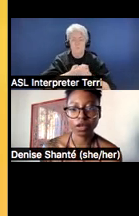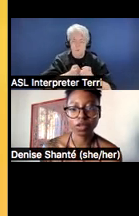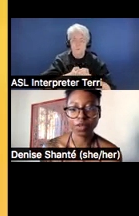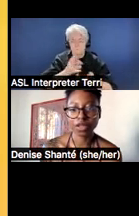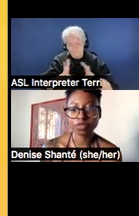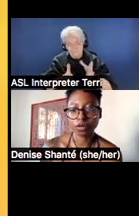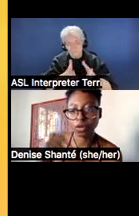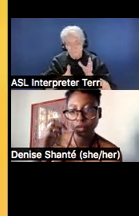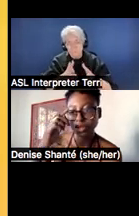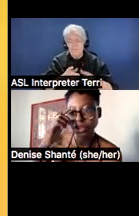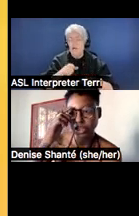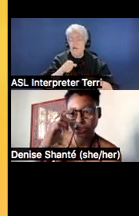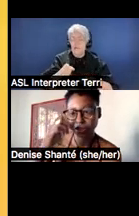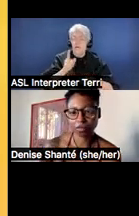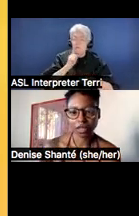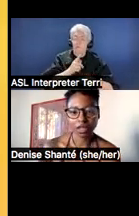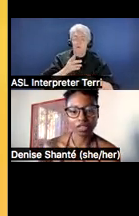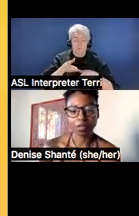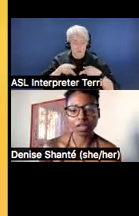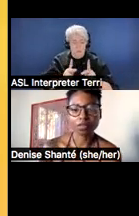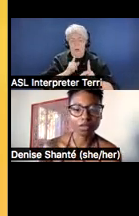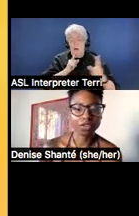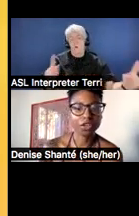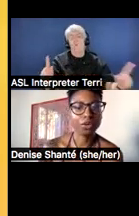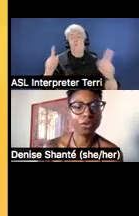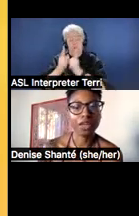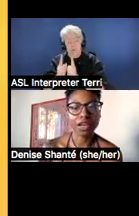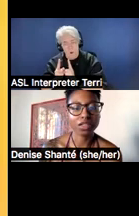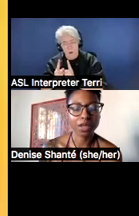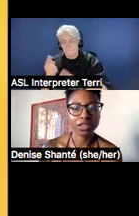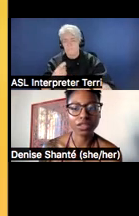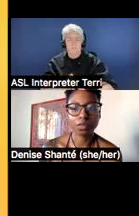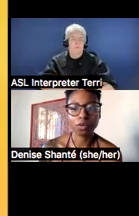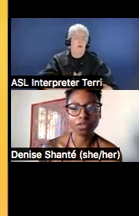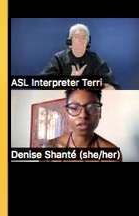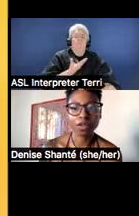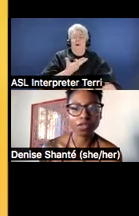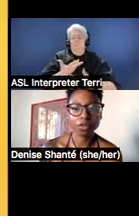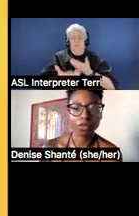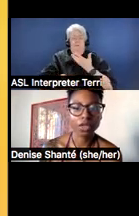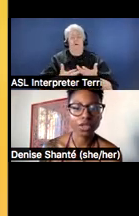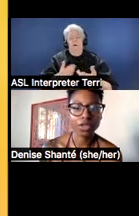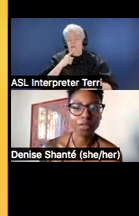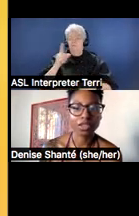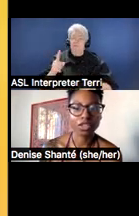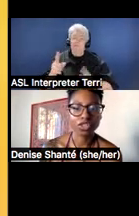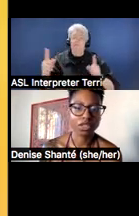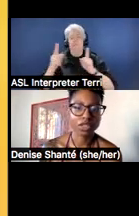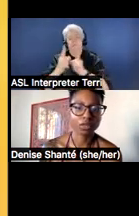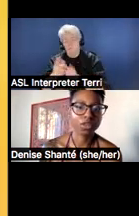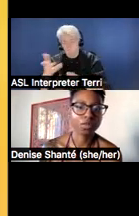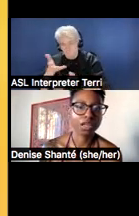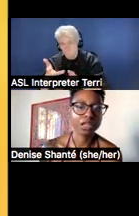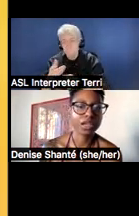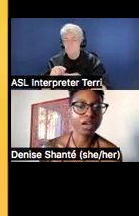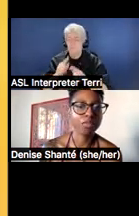They're here to hold space for a one-on-one connection. If something comes up for you and that space and support feels helpful, you can message to